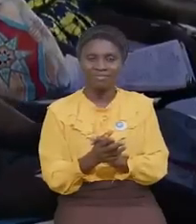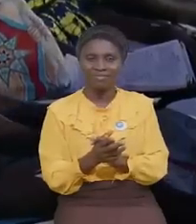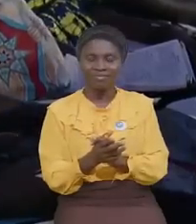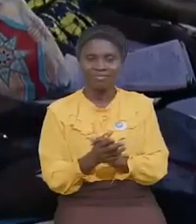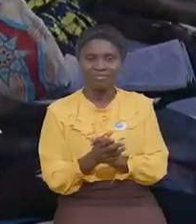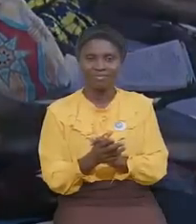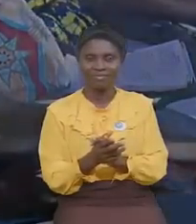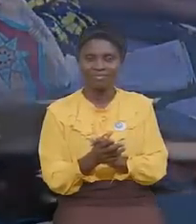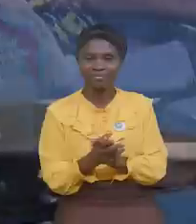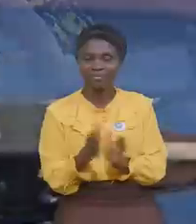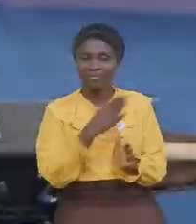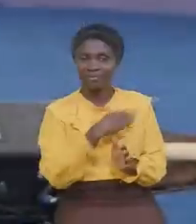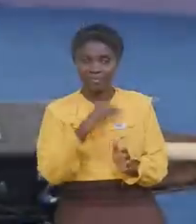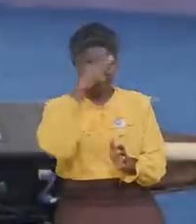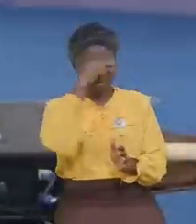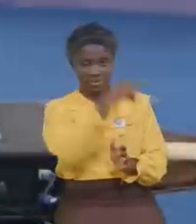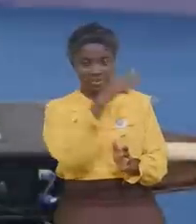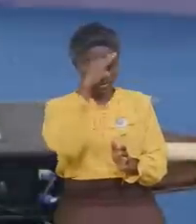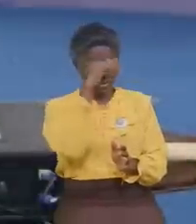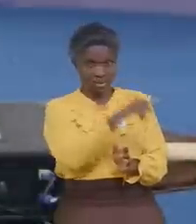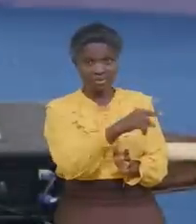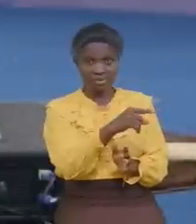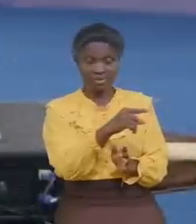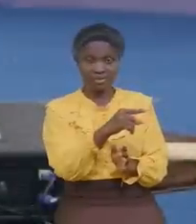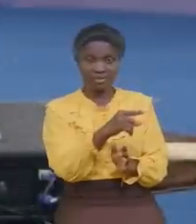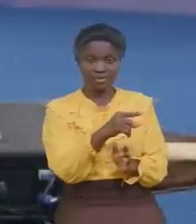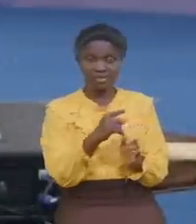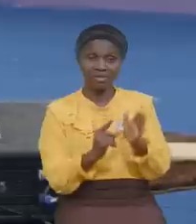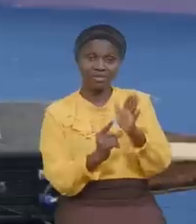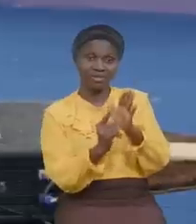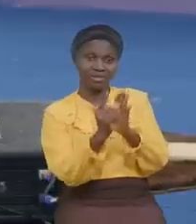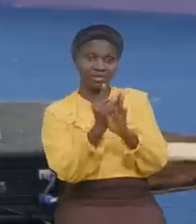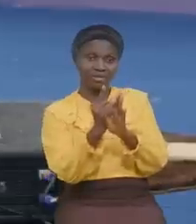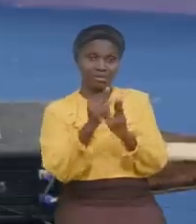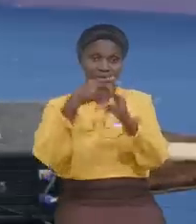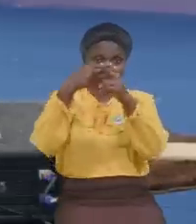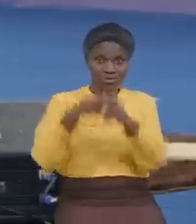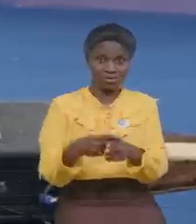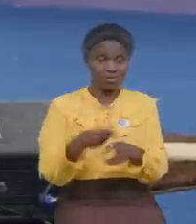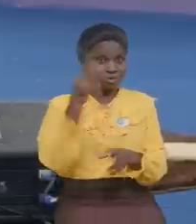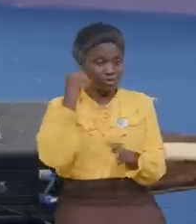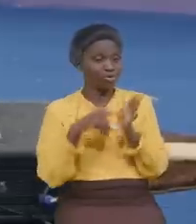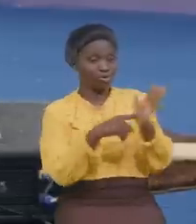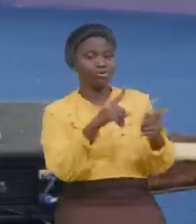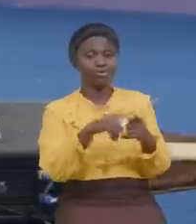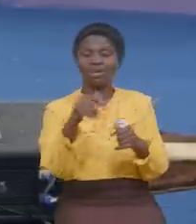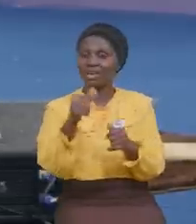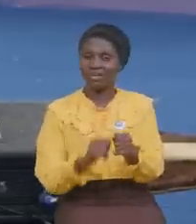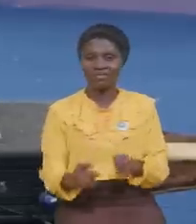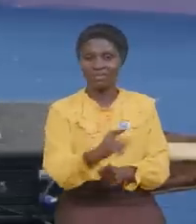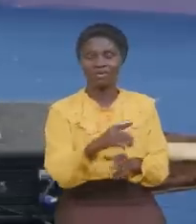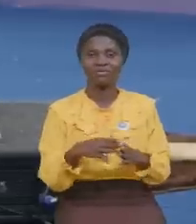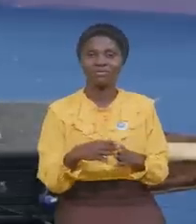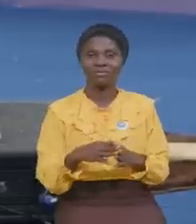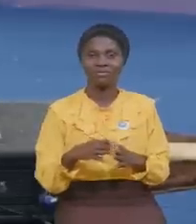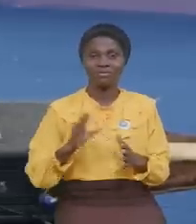And the stature was visible to everybody. Our stature, that's not determined by the money